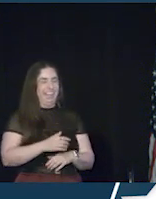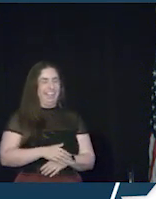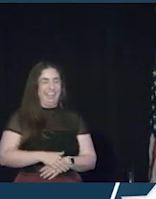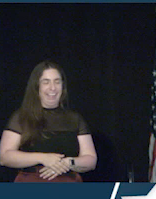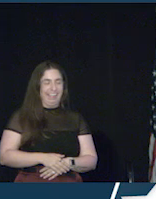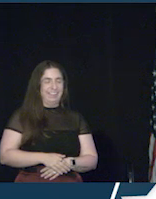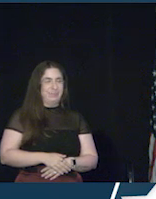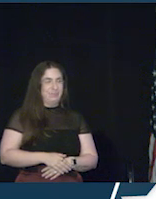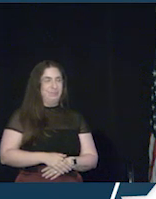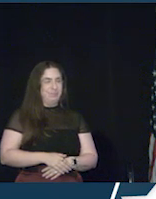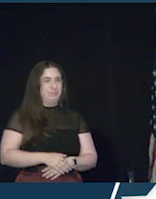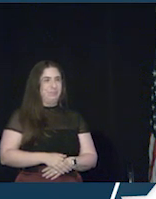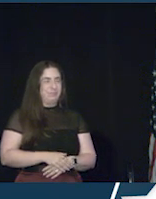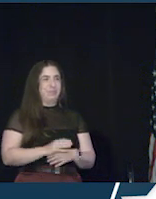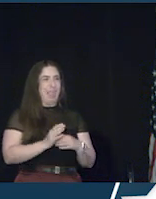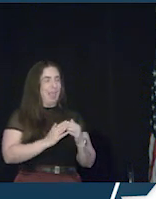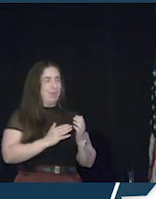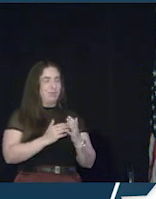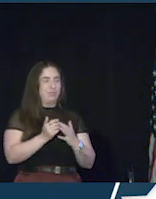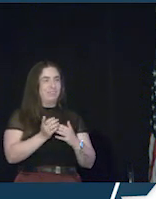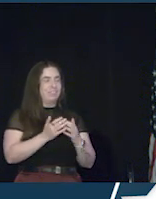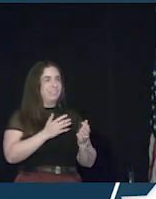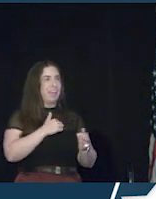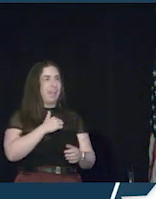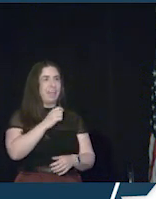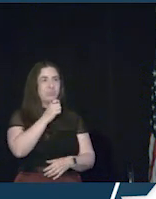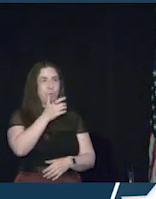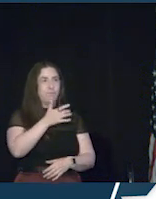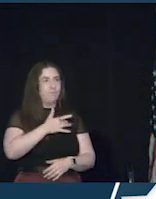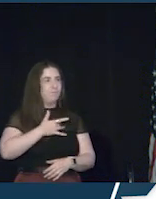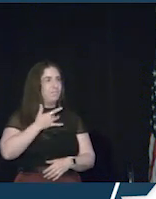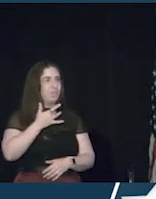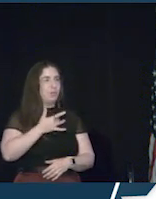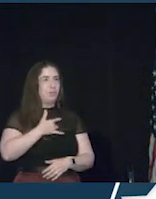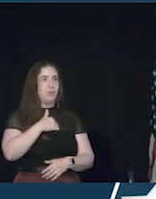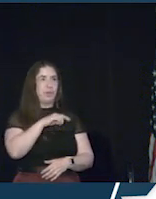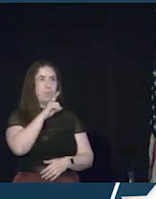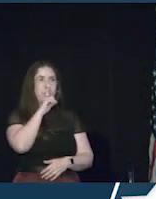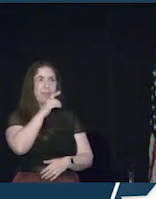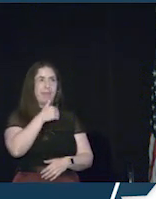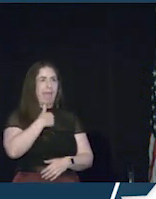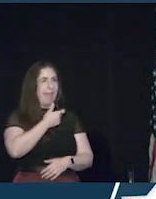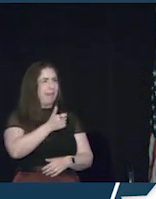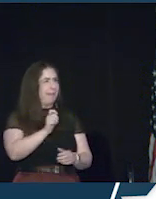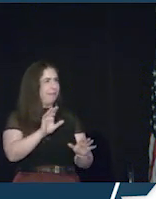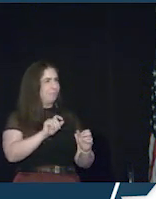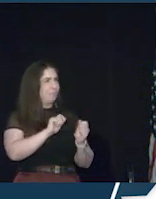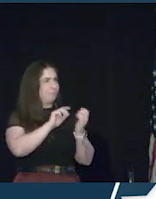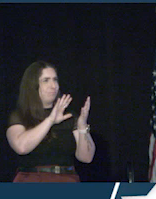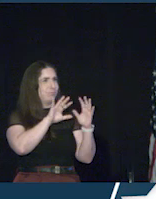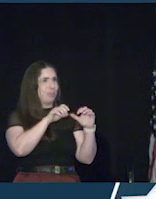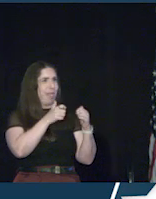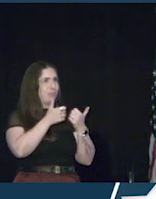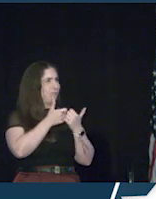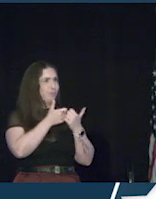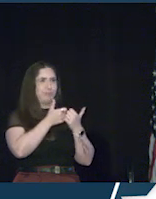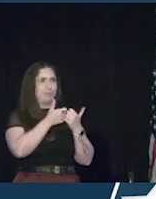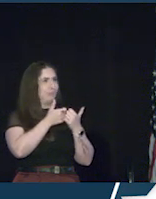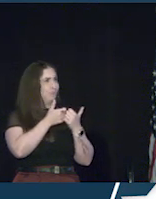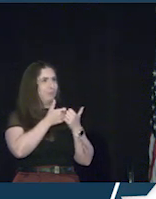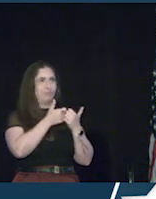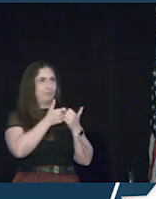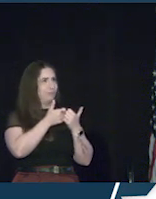Sorry. So, I don't feel that I really had any challenges when I was a student at George